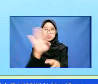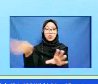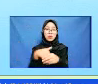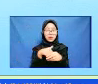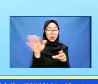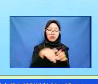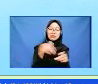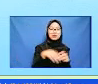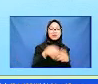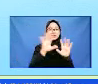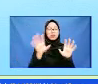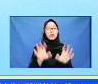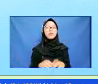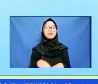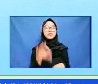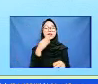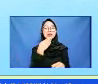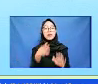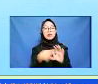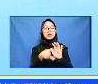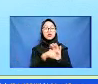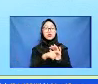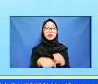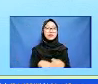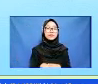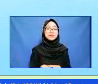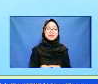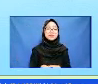Joost? Yeah, I know Pataki has a